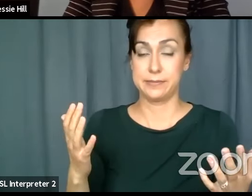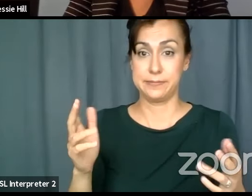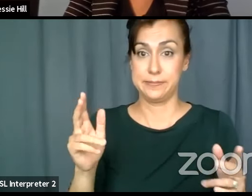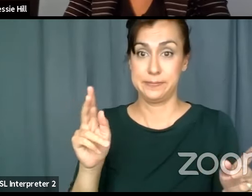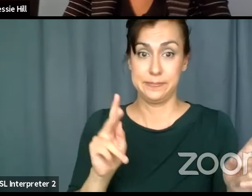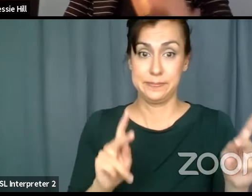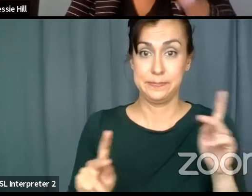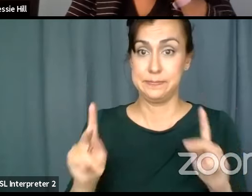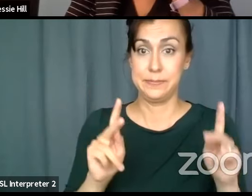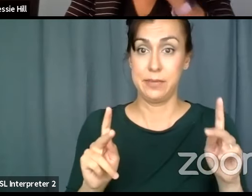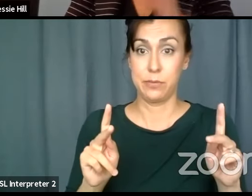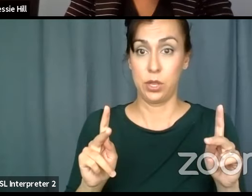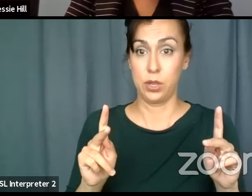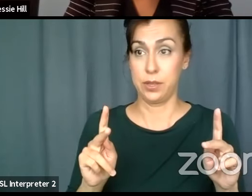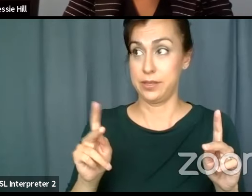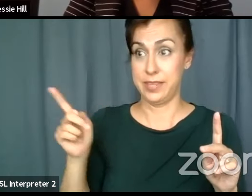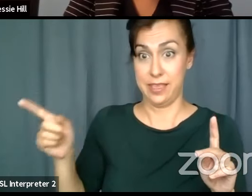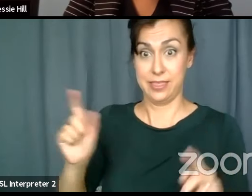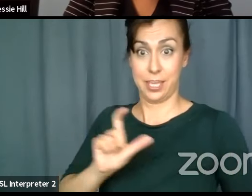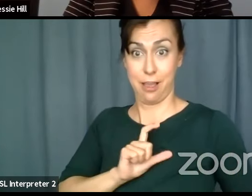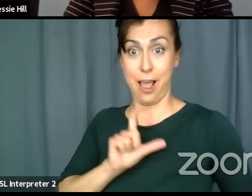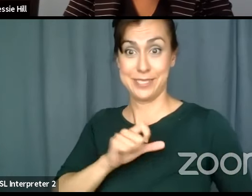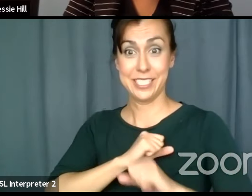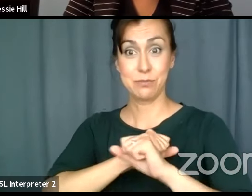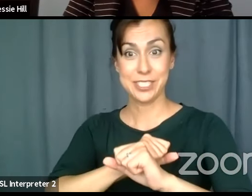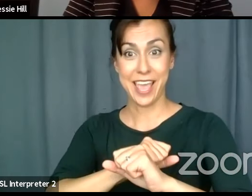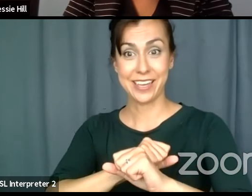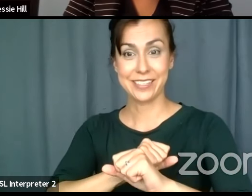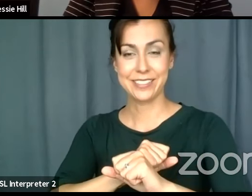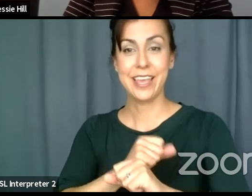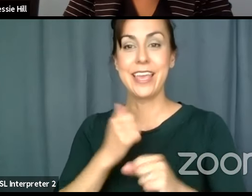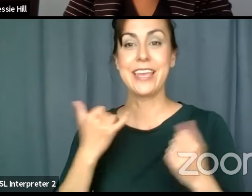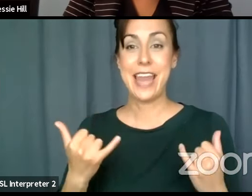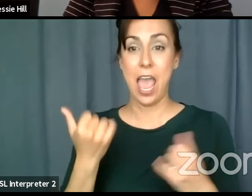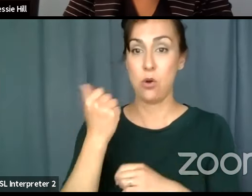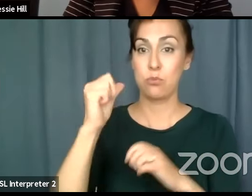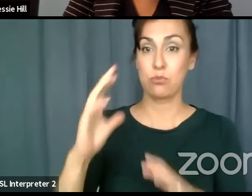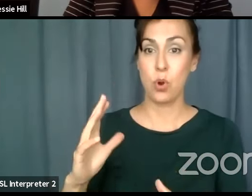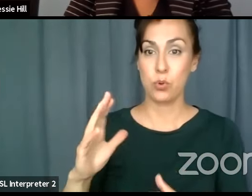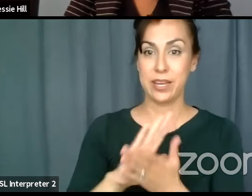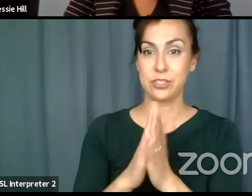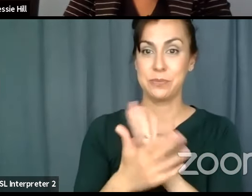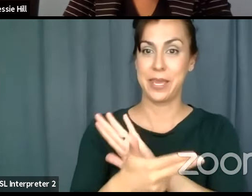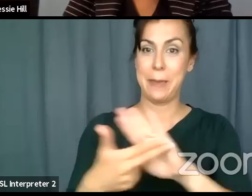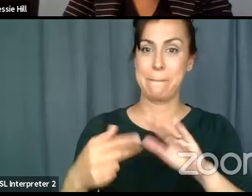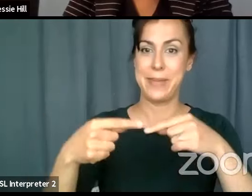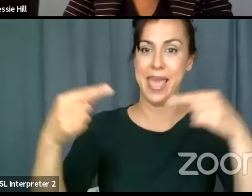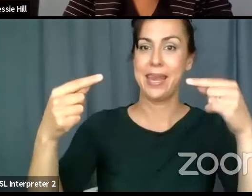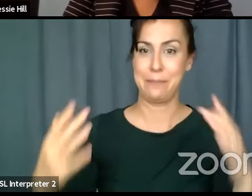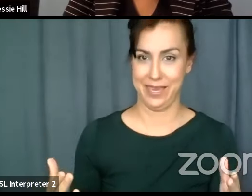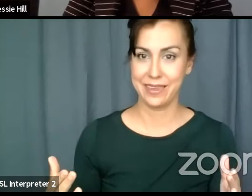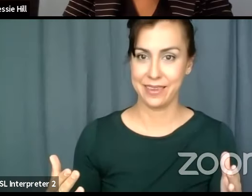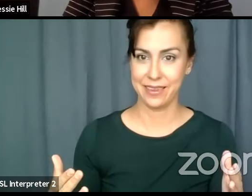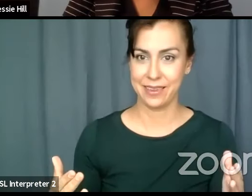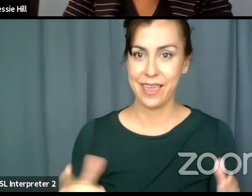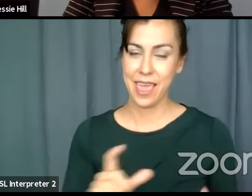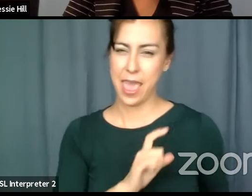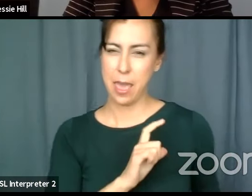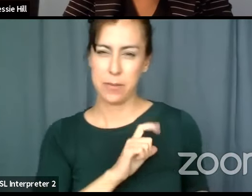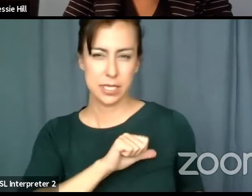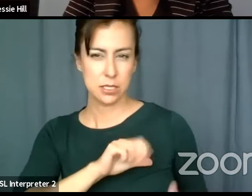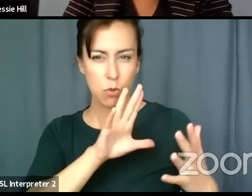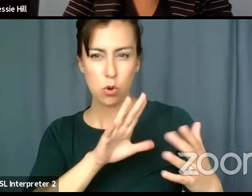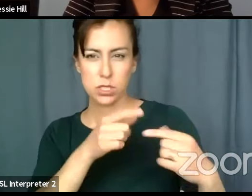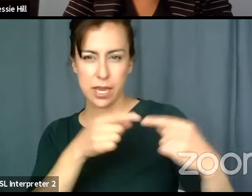to serve and protect, but they are now the enemy. And the police are treating them as the enemy, down